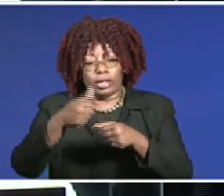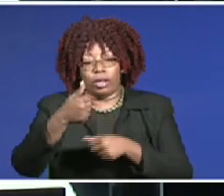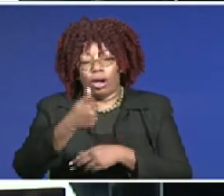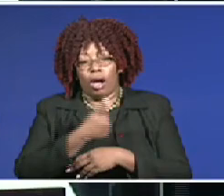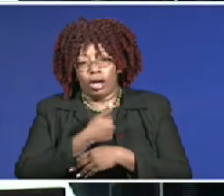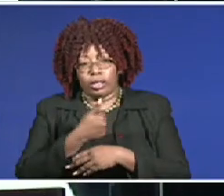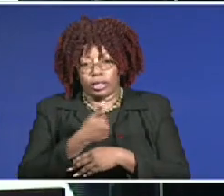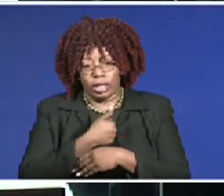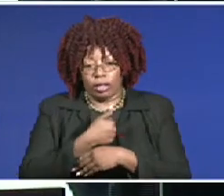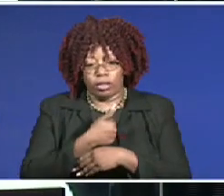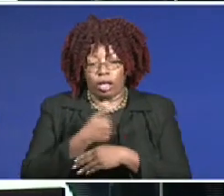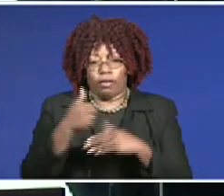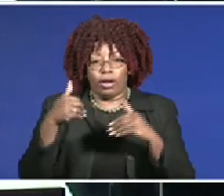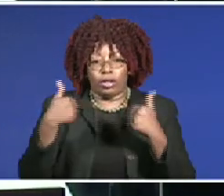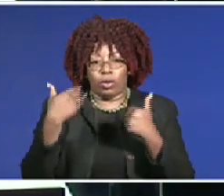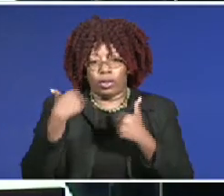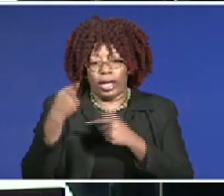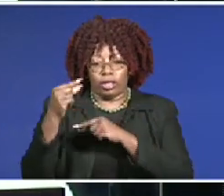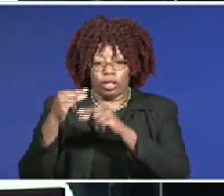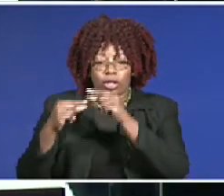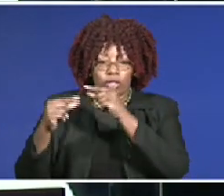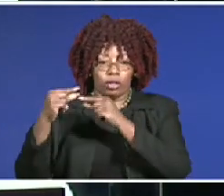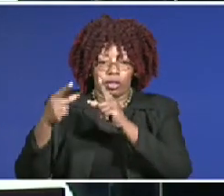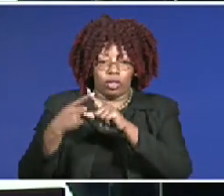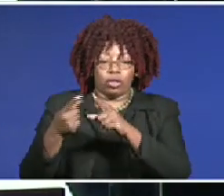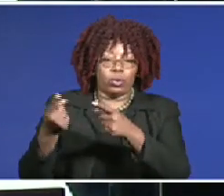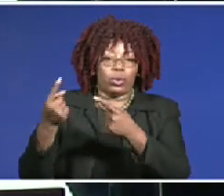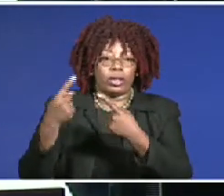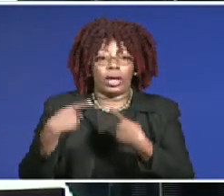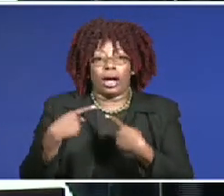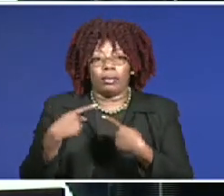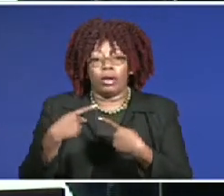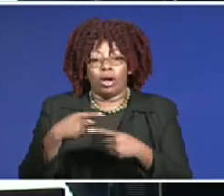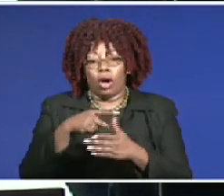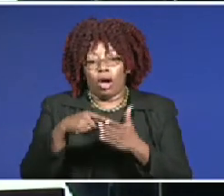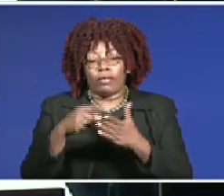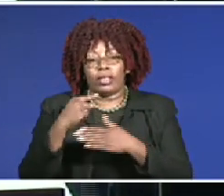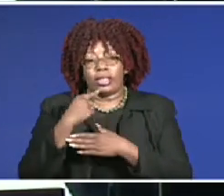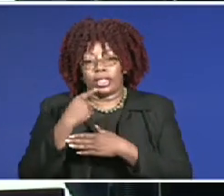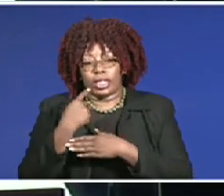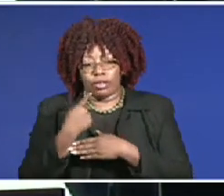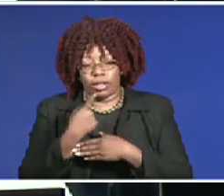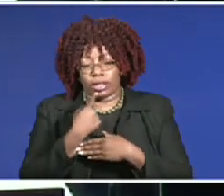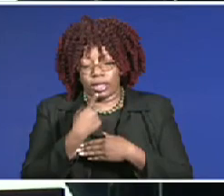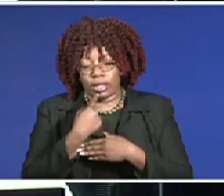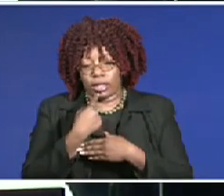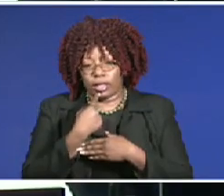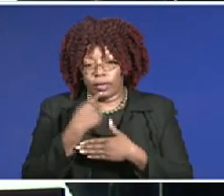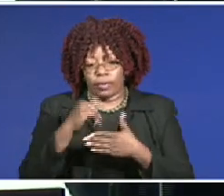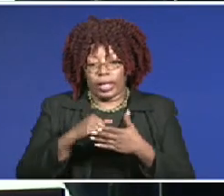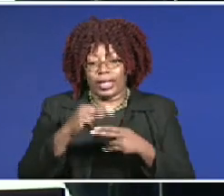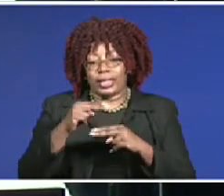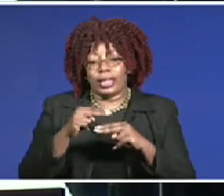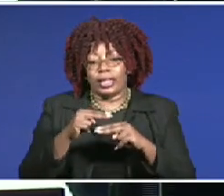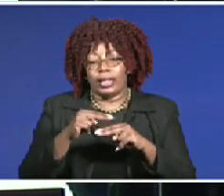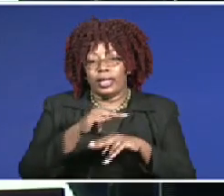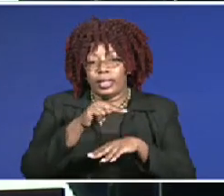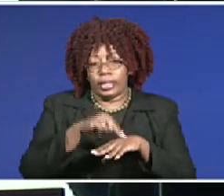of our youth and generations to come of the seriousness involved in nation